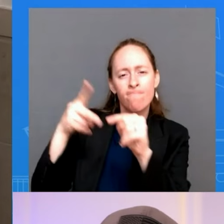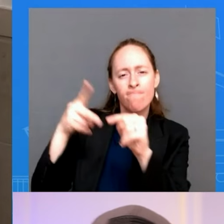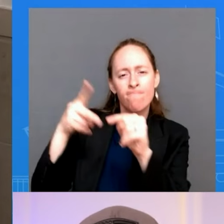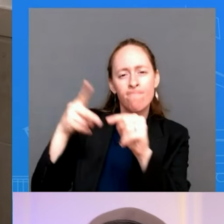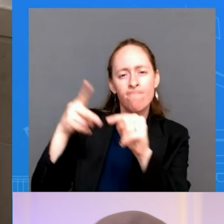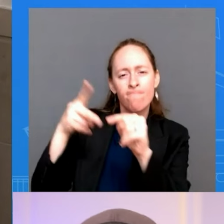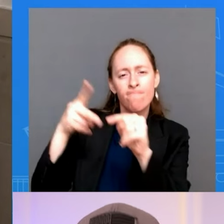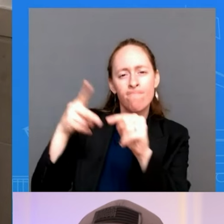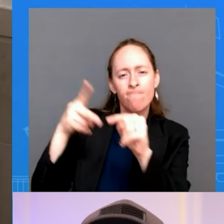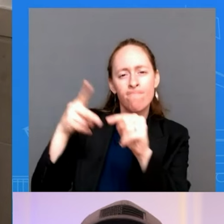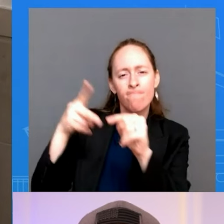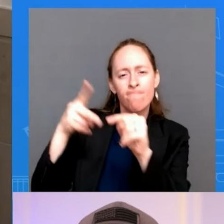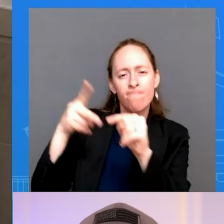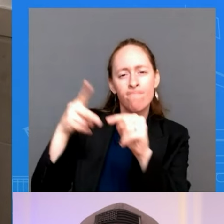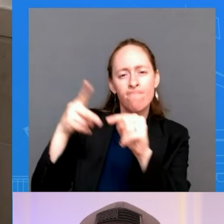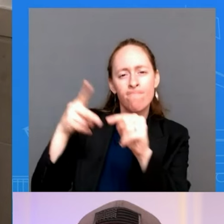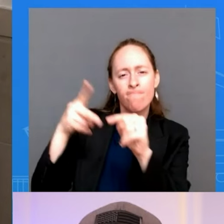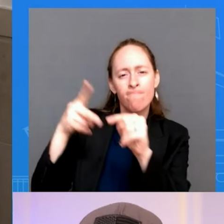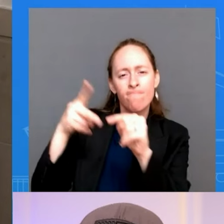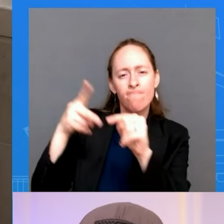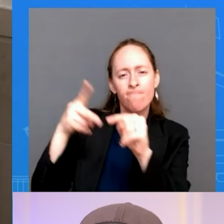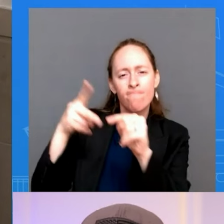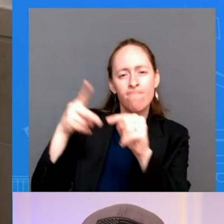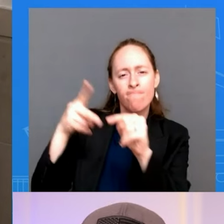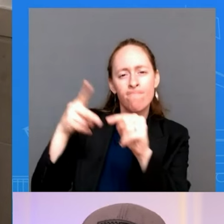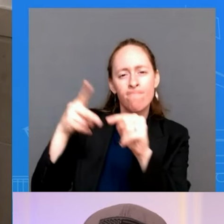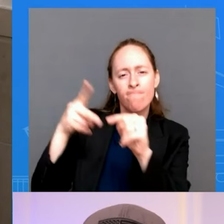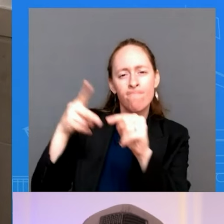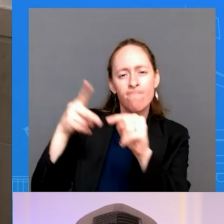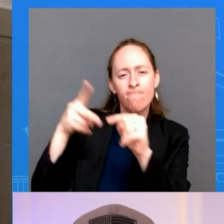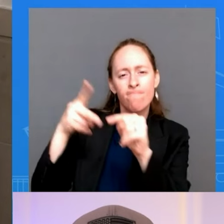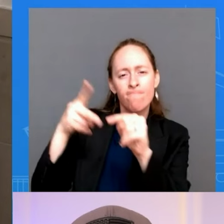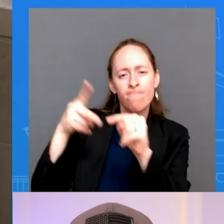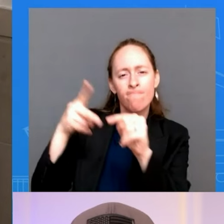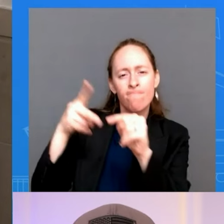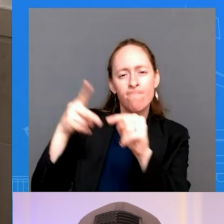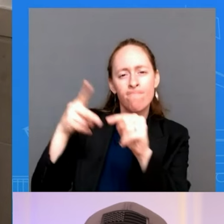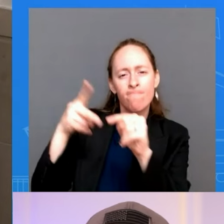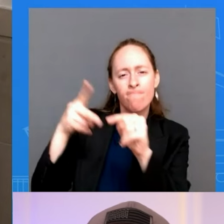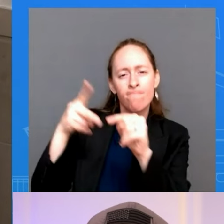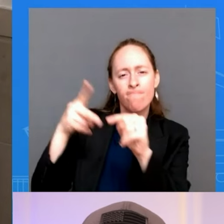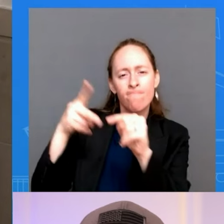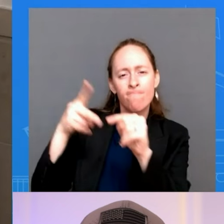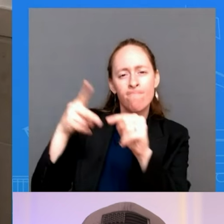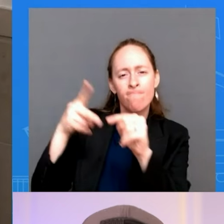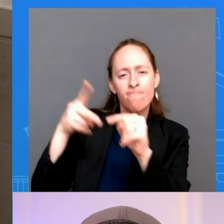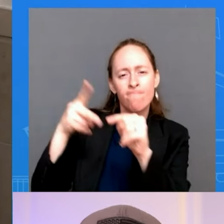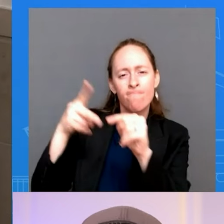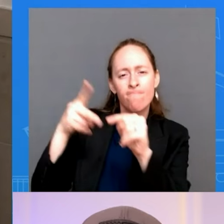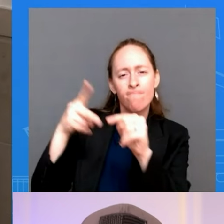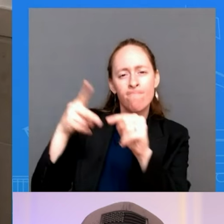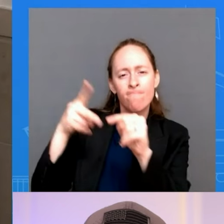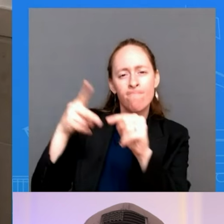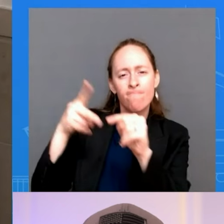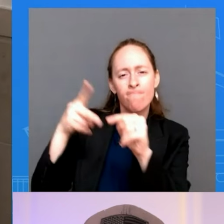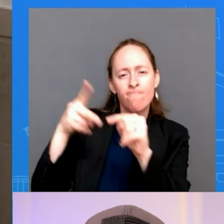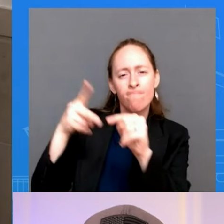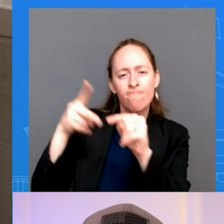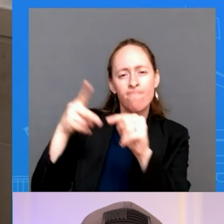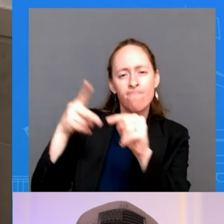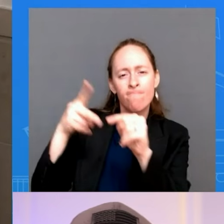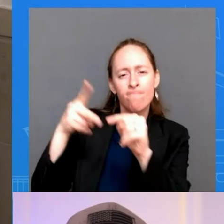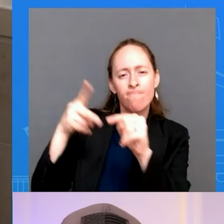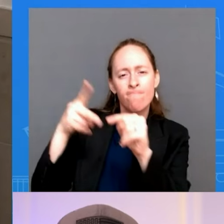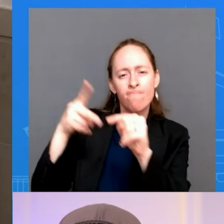says verbatim. So now that we're dealing with verbatim and technicality on things, why don't we go ahead and deal with that kind of political warfare? Because this is what